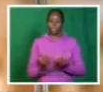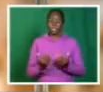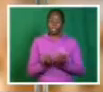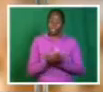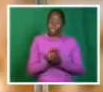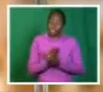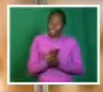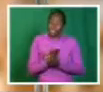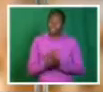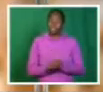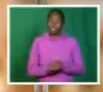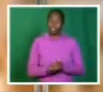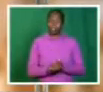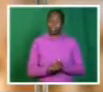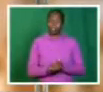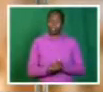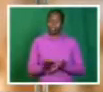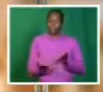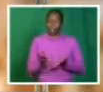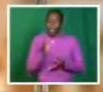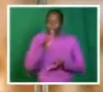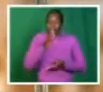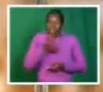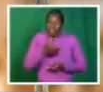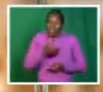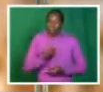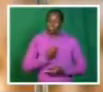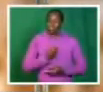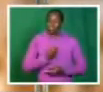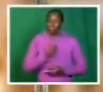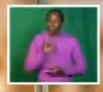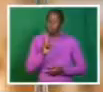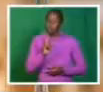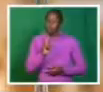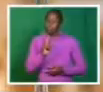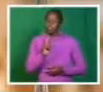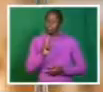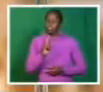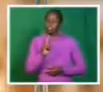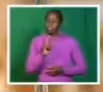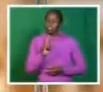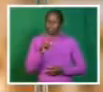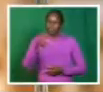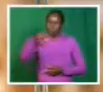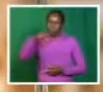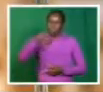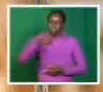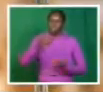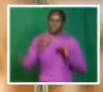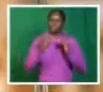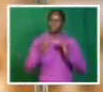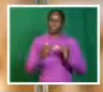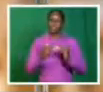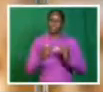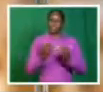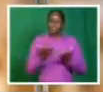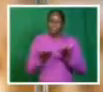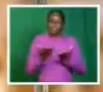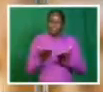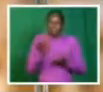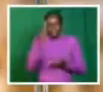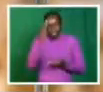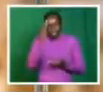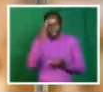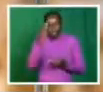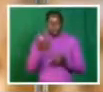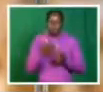lesson now. Ask yourself, what is a quadratic function? This question you should be able to answer it because it's